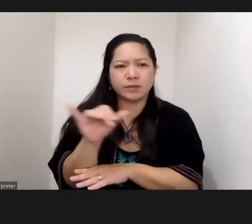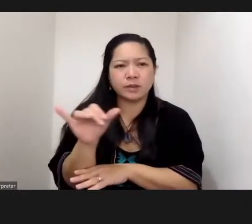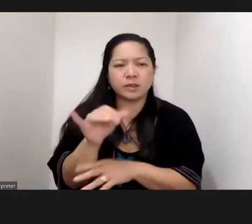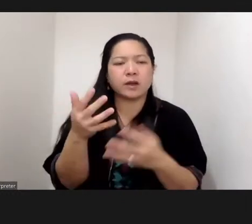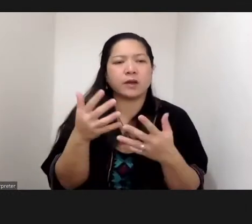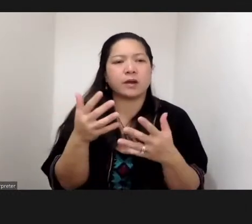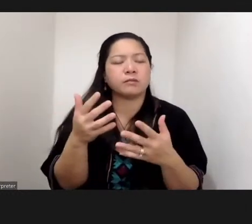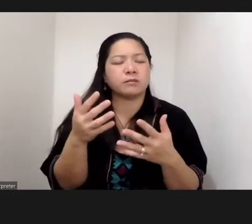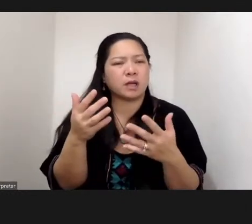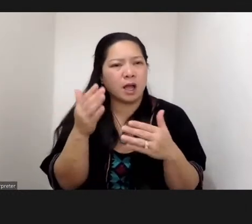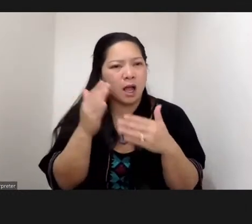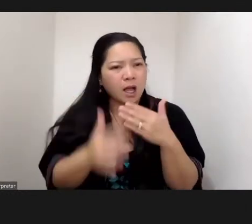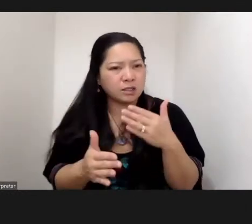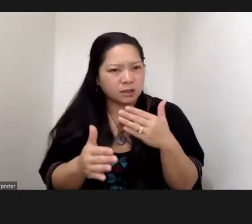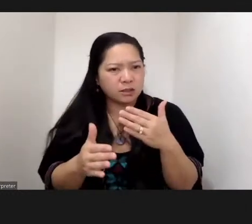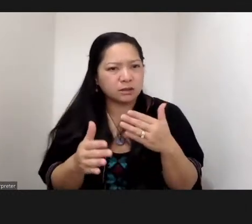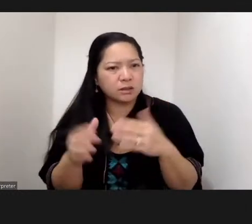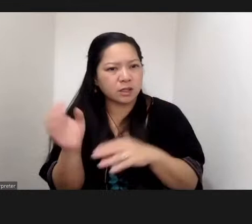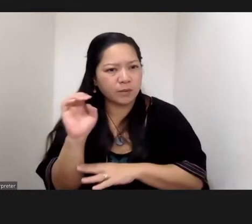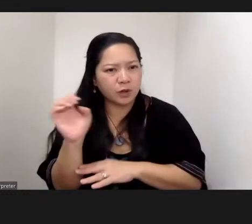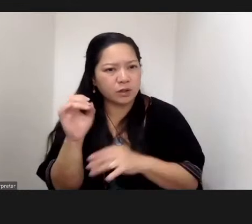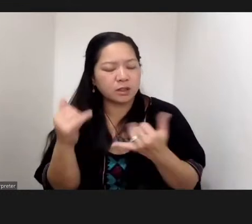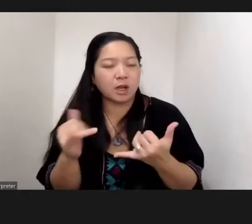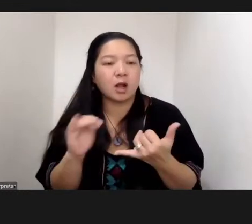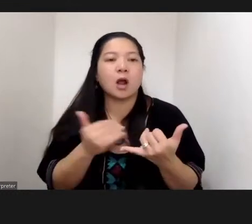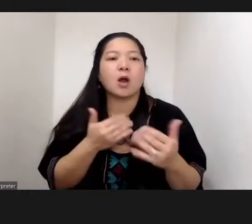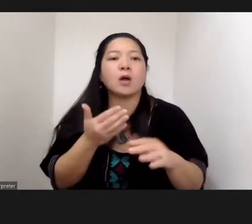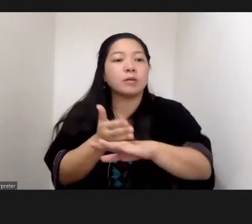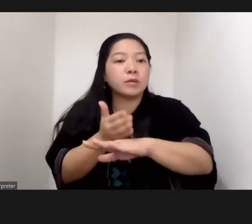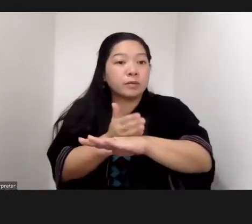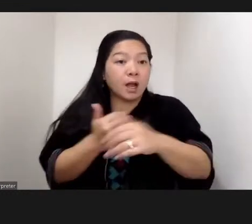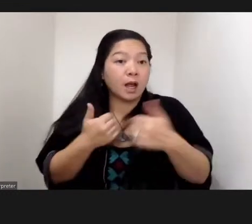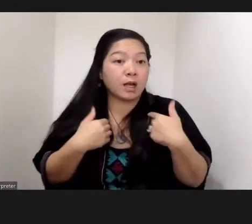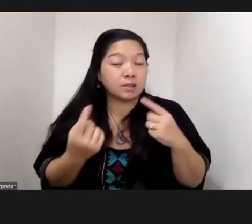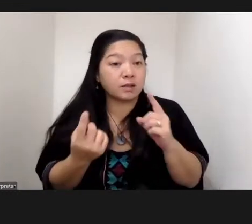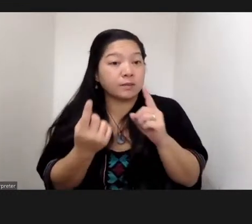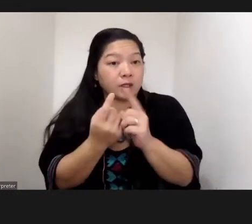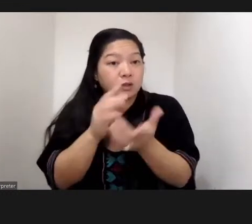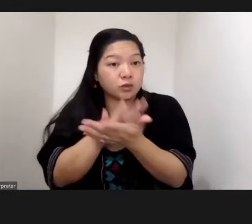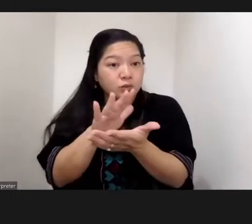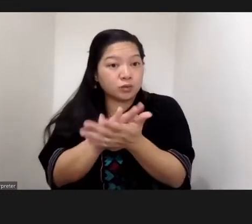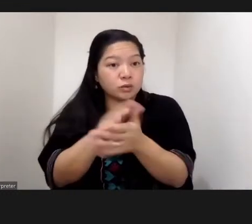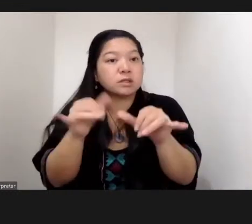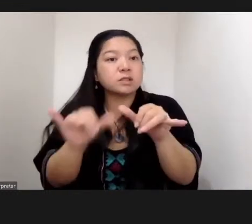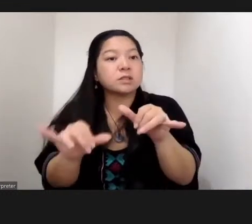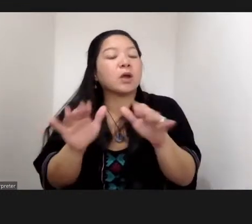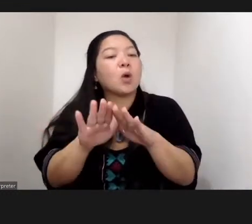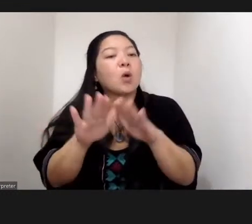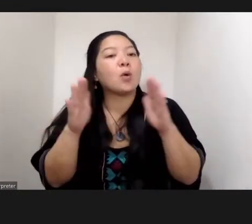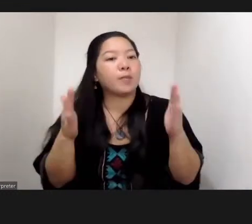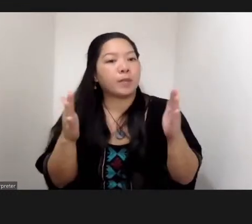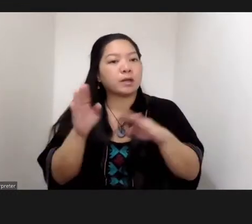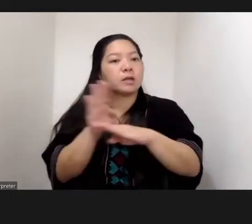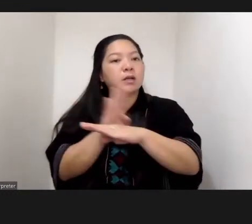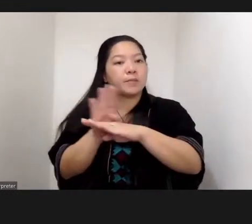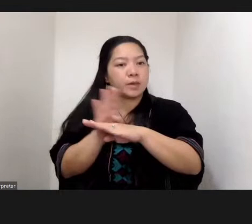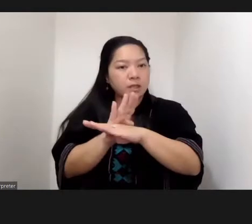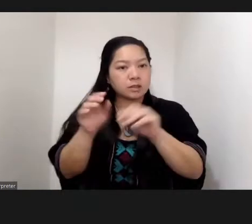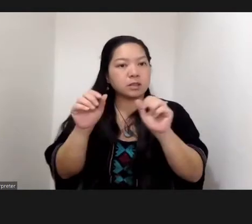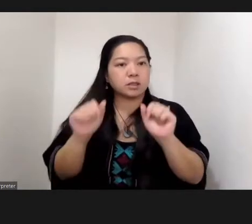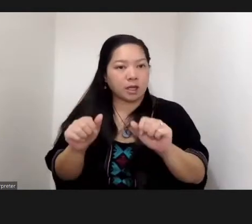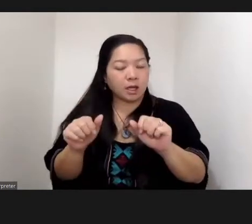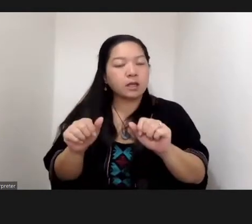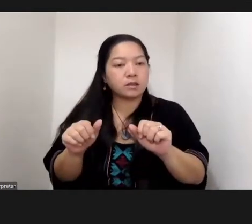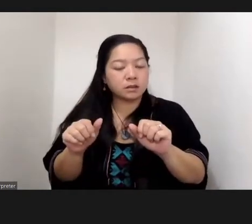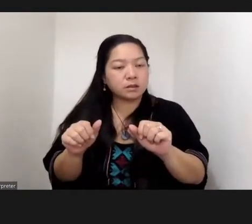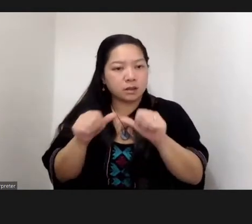emergency. Our progress has meant schools stay open, businesses can rebuild,